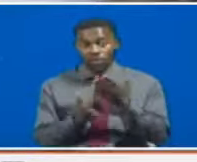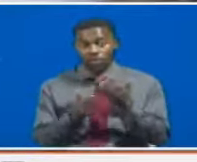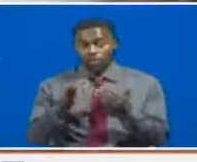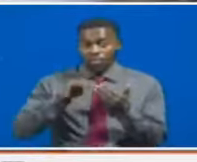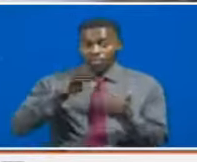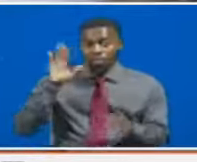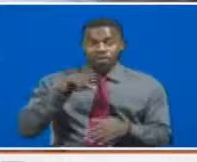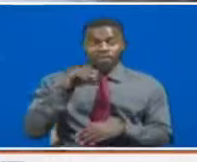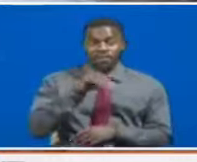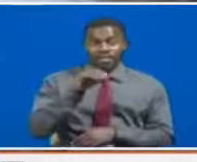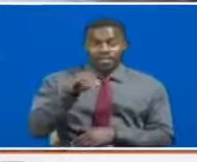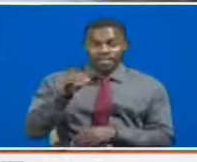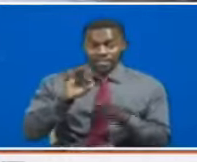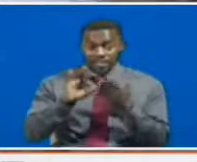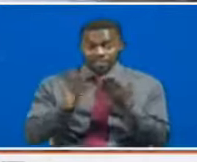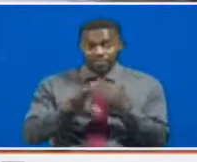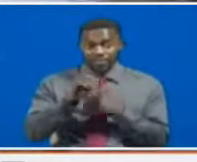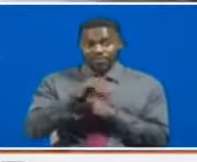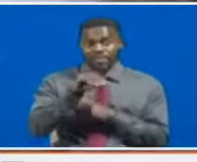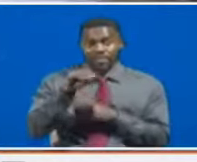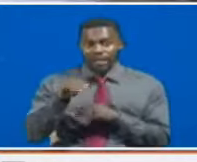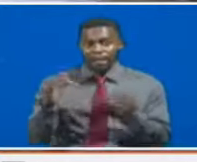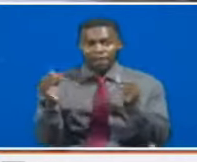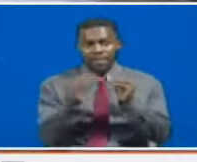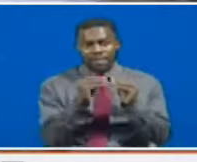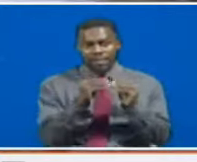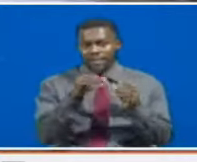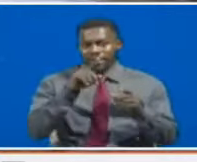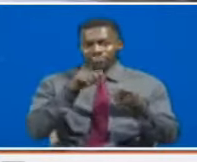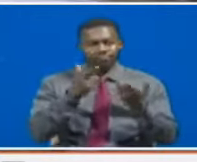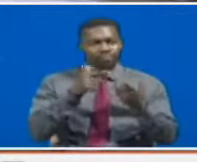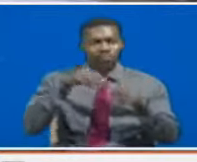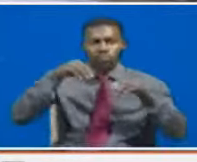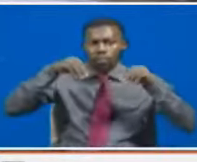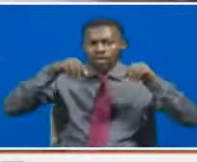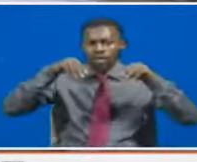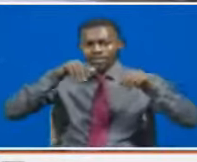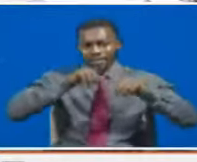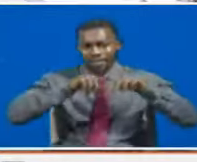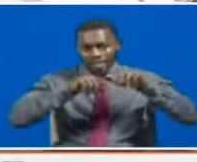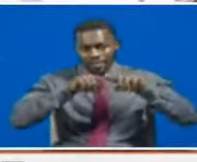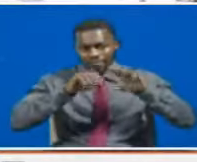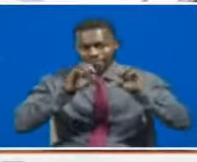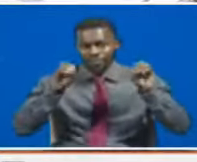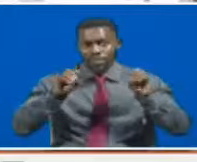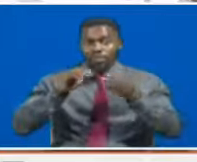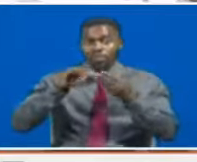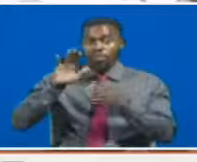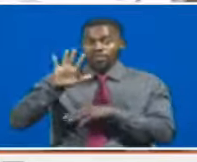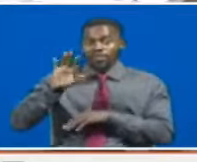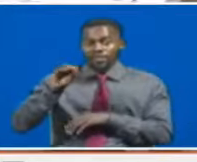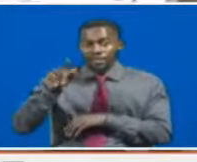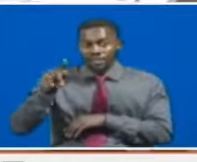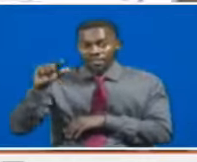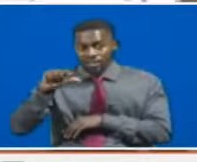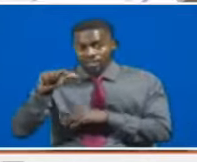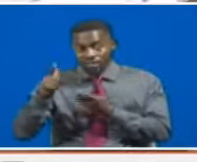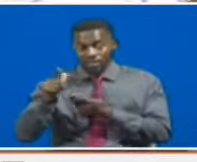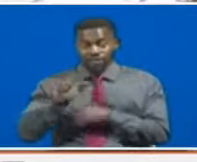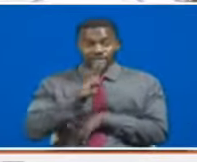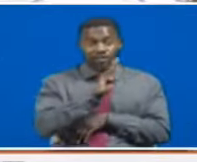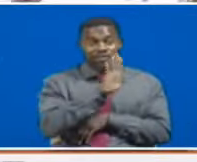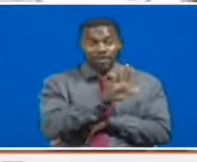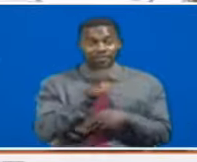subsidized fertilizer did not meet the quantity standards, as most 50 kg bags weighed between 45 to